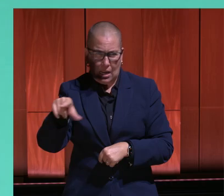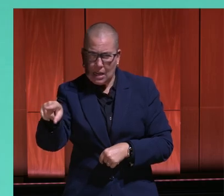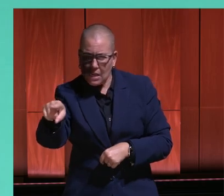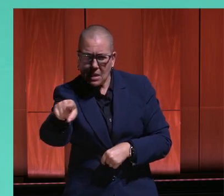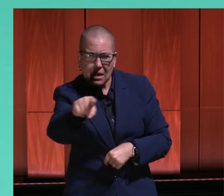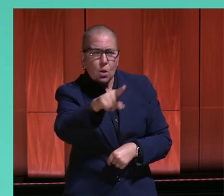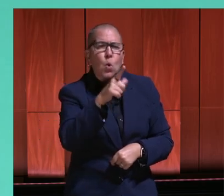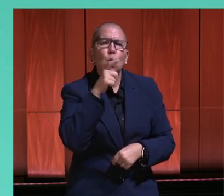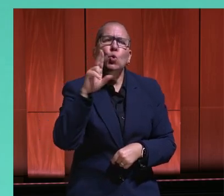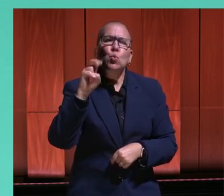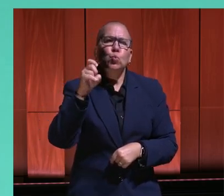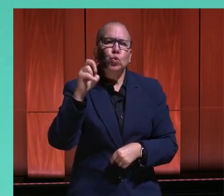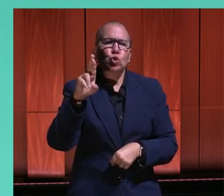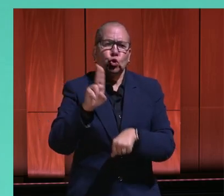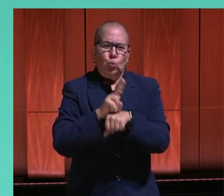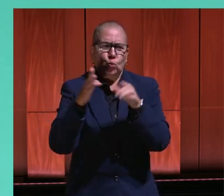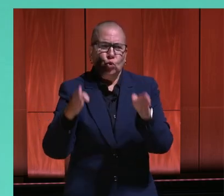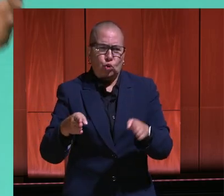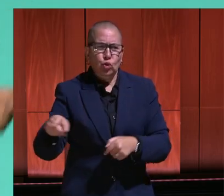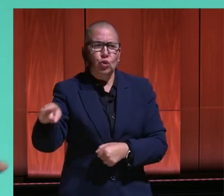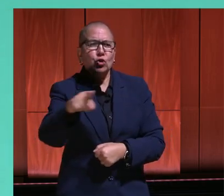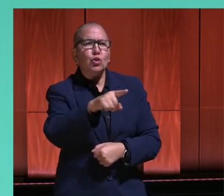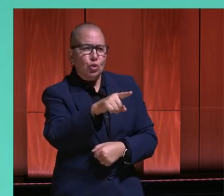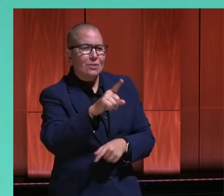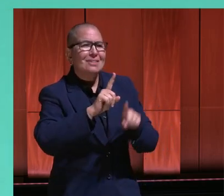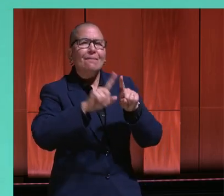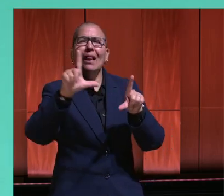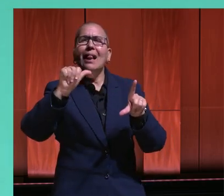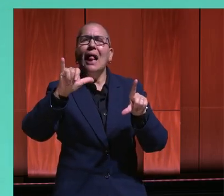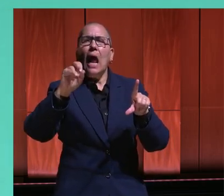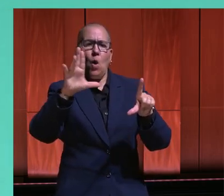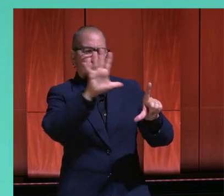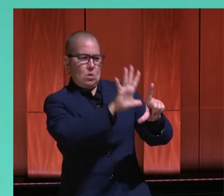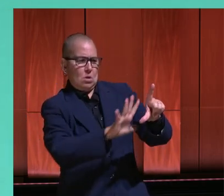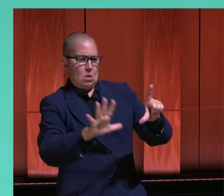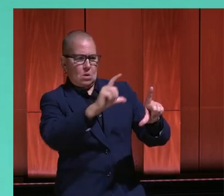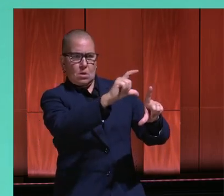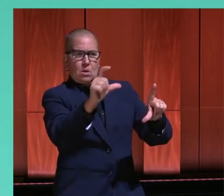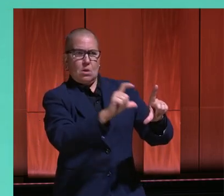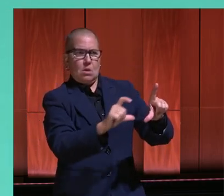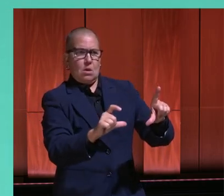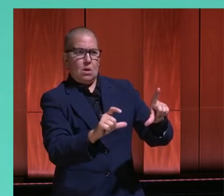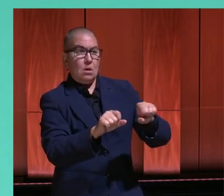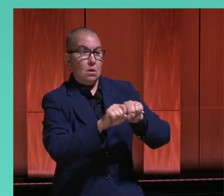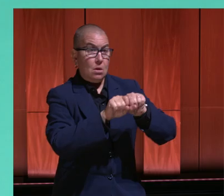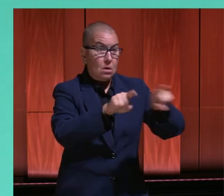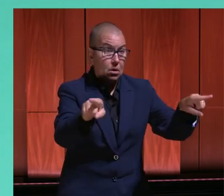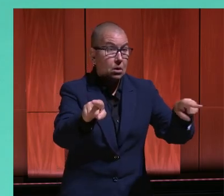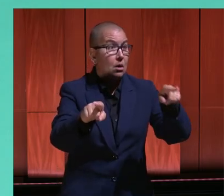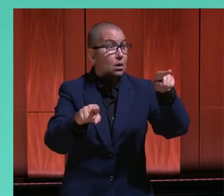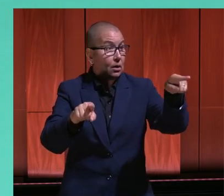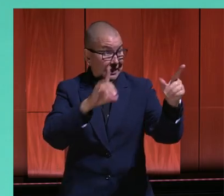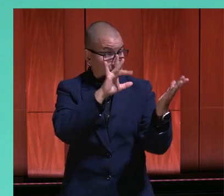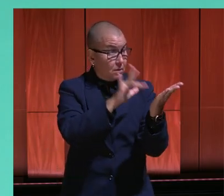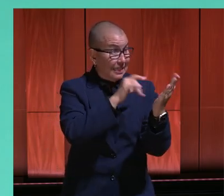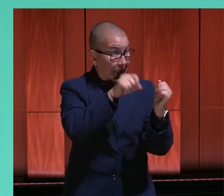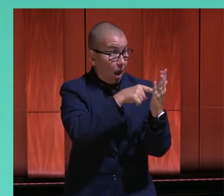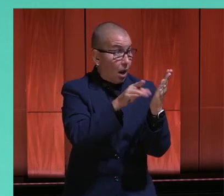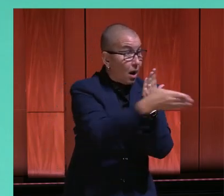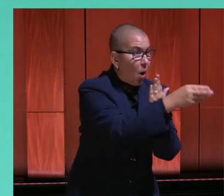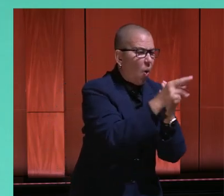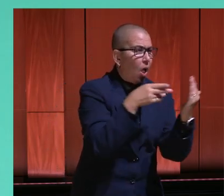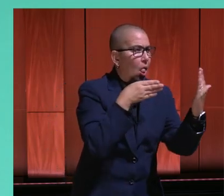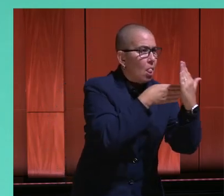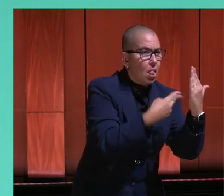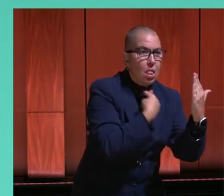or a new, we deployed encryption. How's that working for you? But paying attention to that feedback is huge.